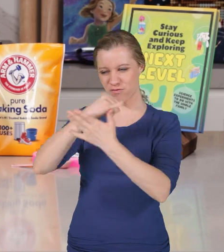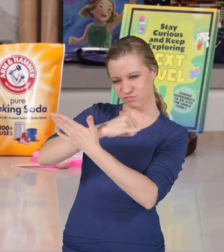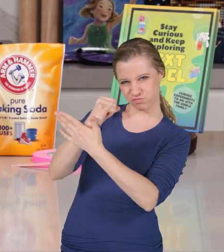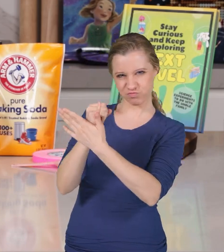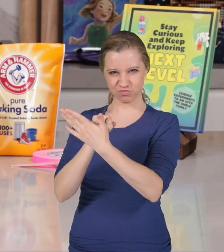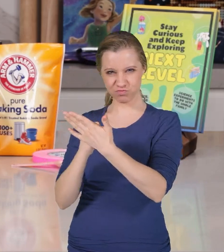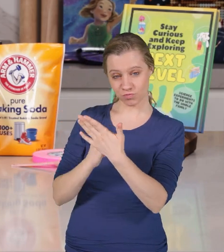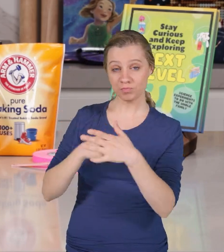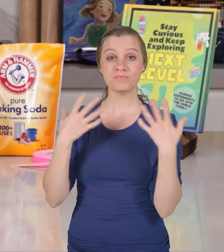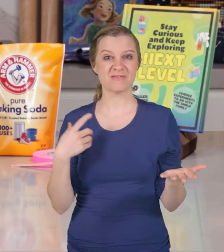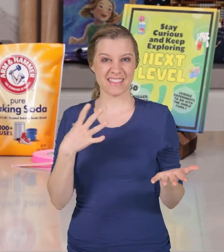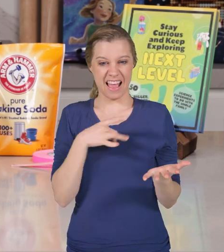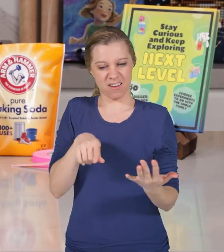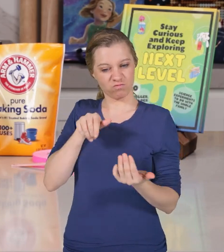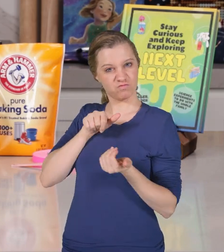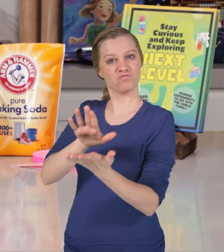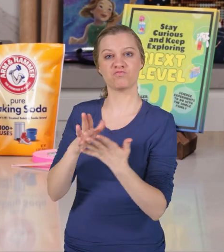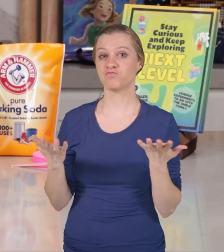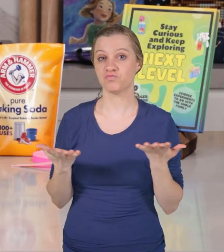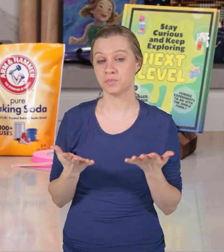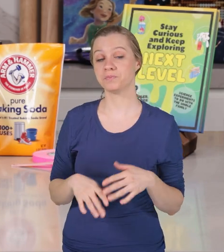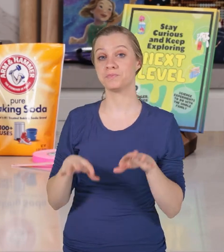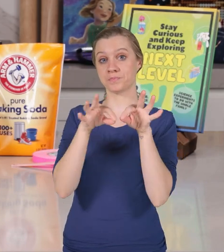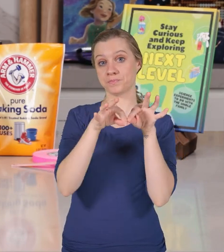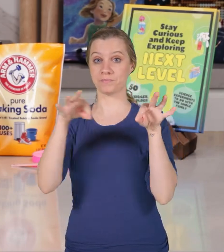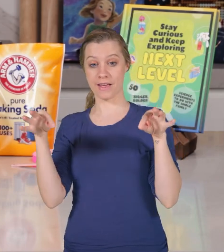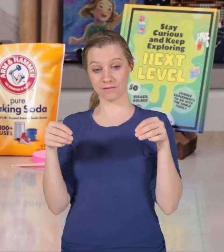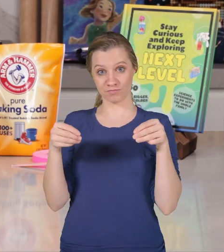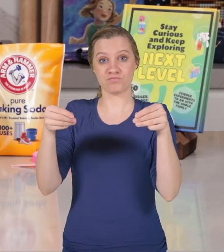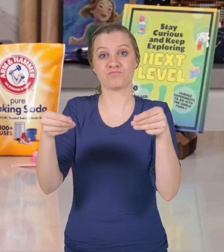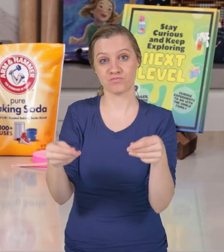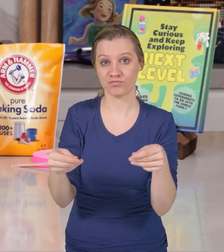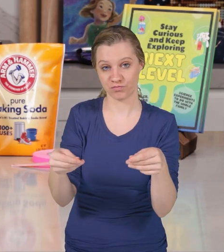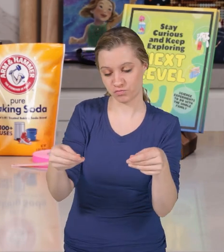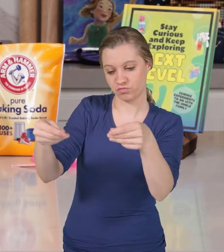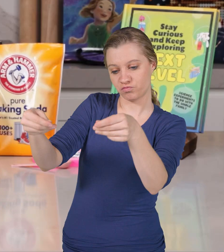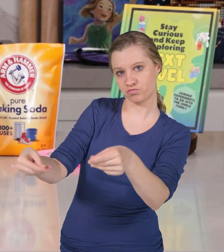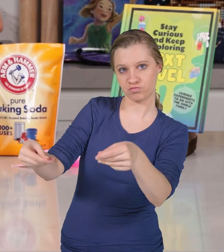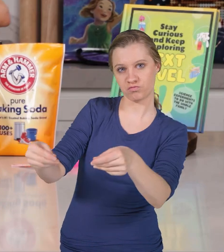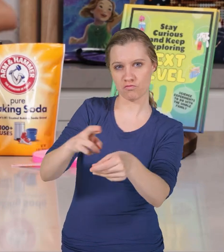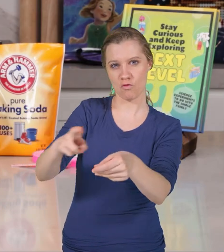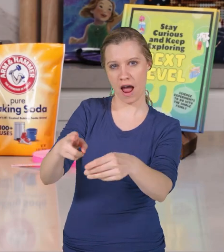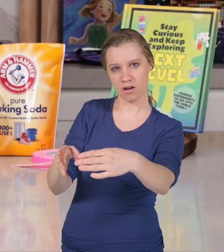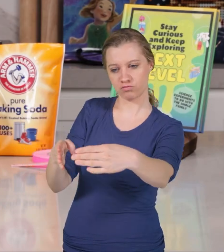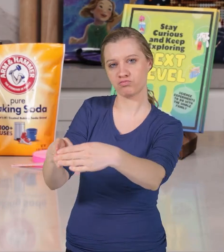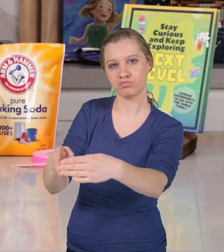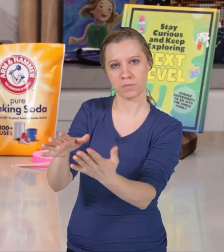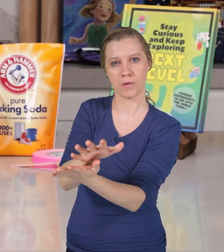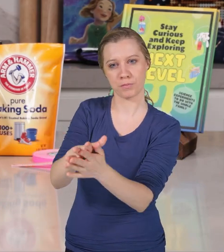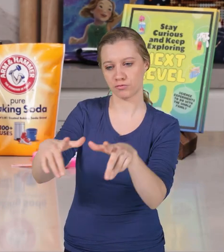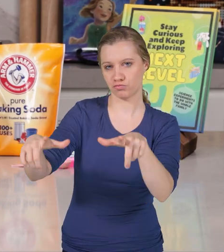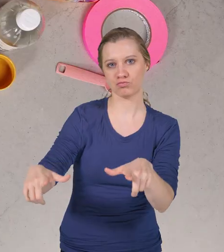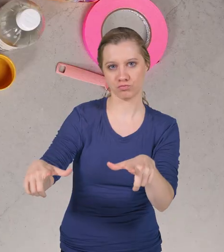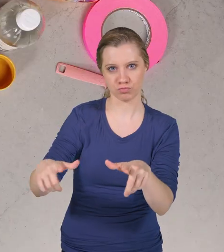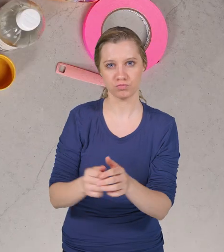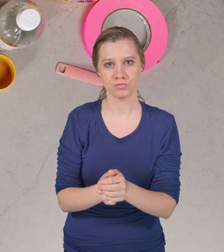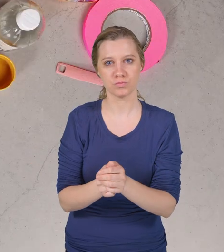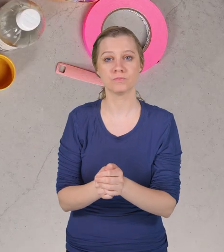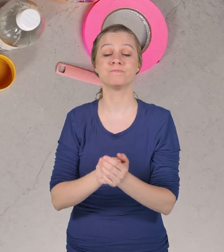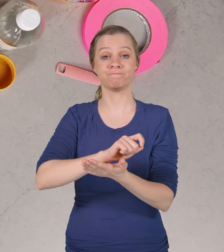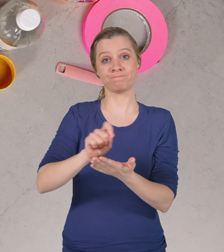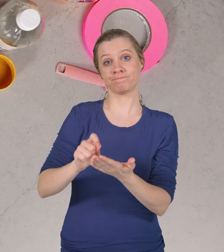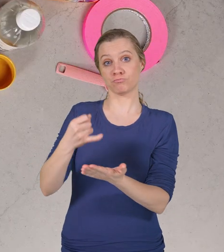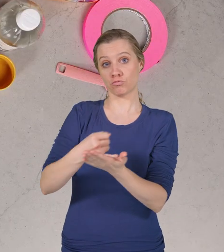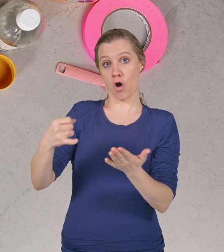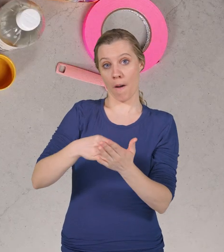our snowman. So I like to do it this way. I just place my snack bag kind of right on top of the paper. So I'll